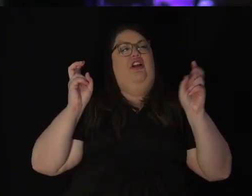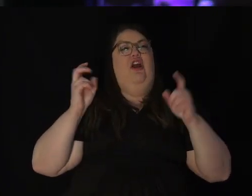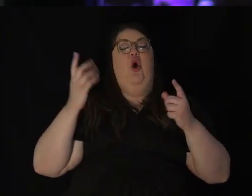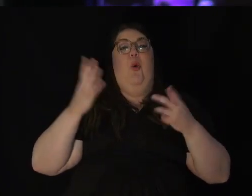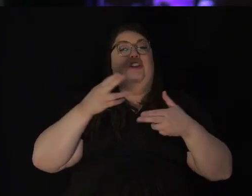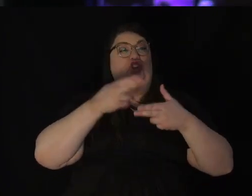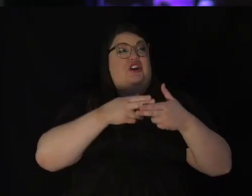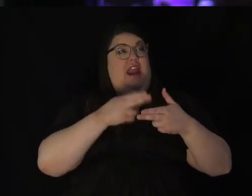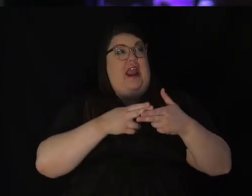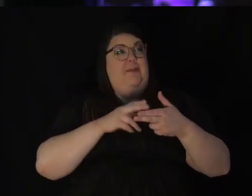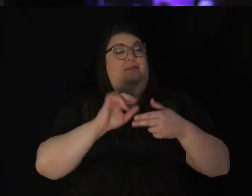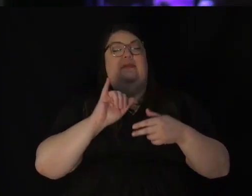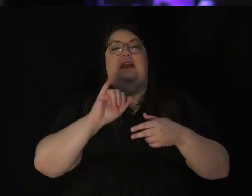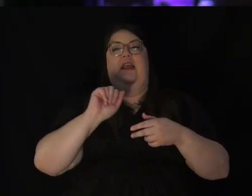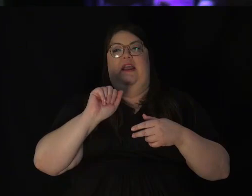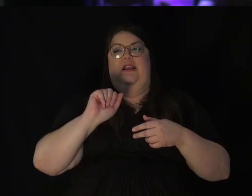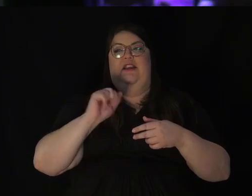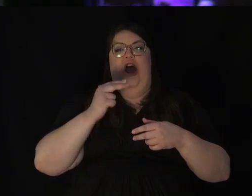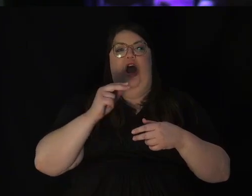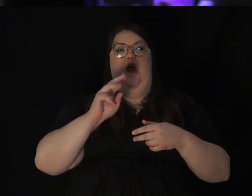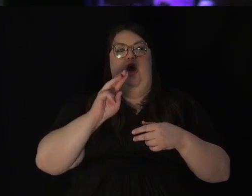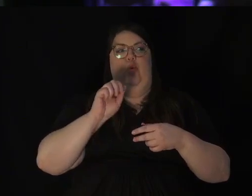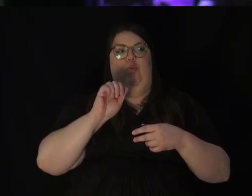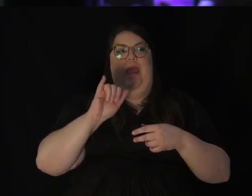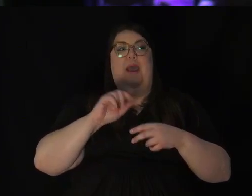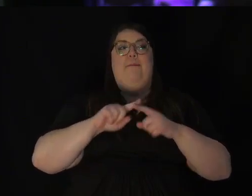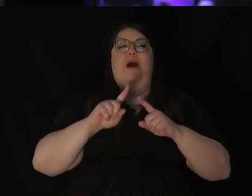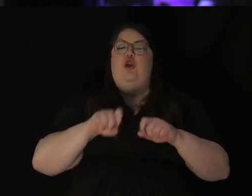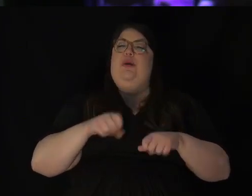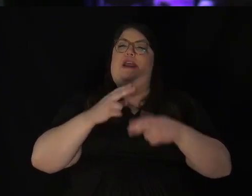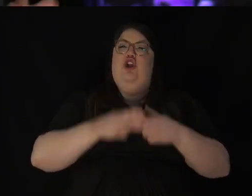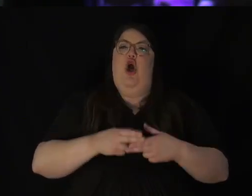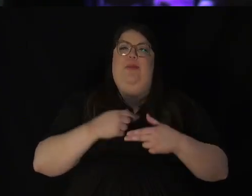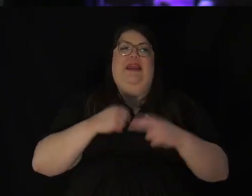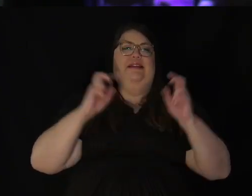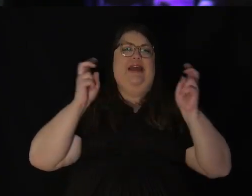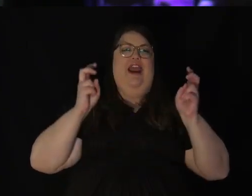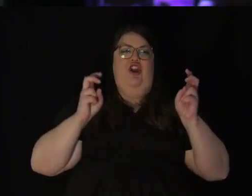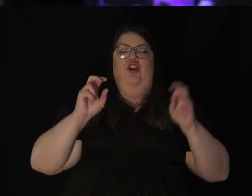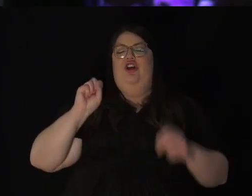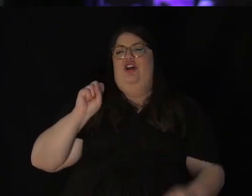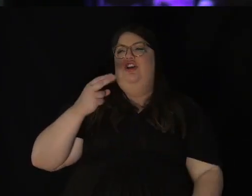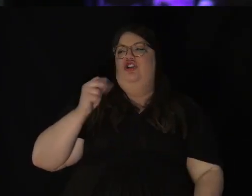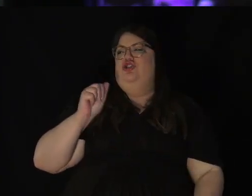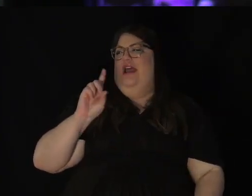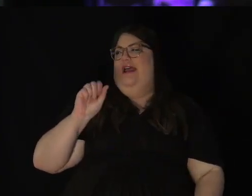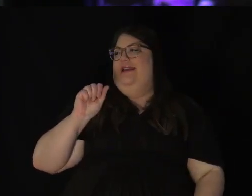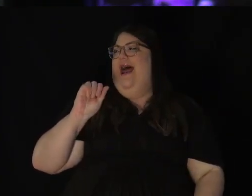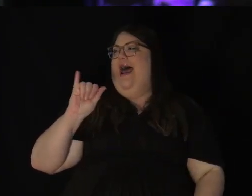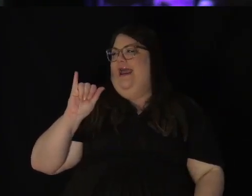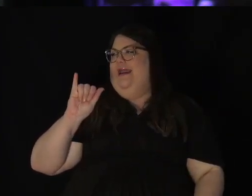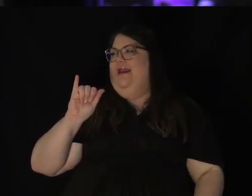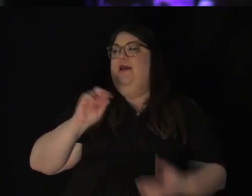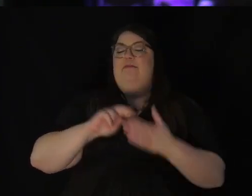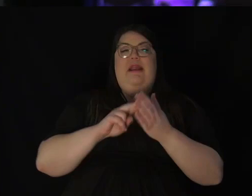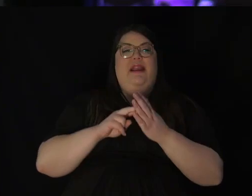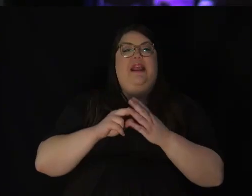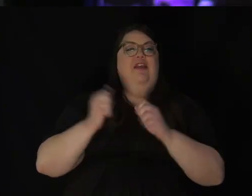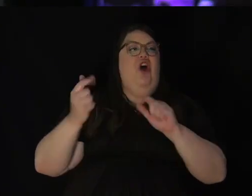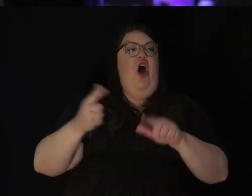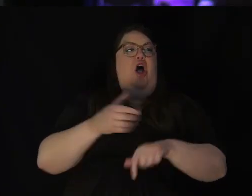Yahweh. But you can call me Shaddai, okay? A title. This is a title of God, the Almighty